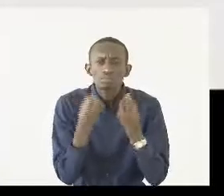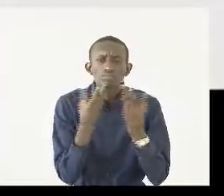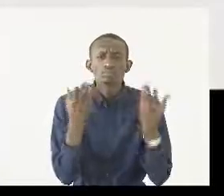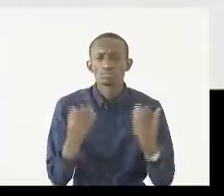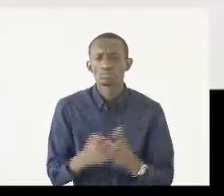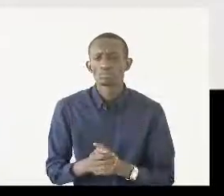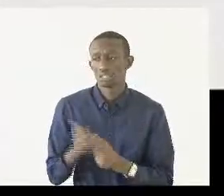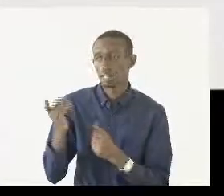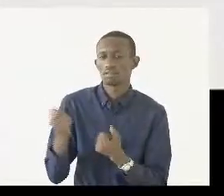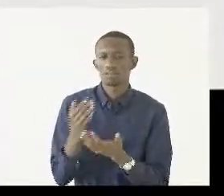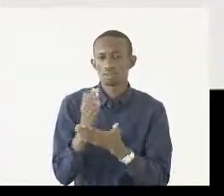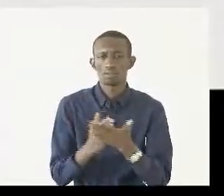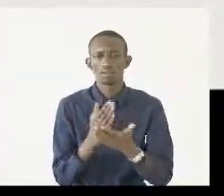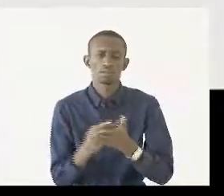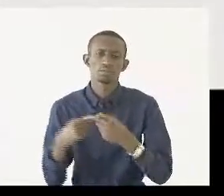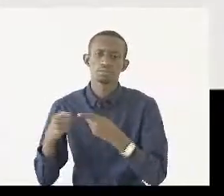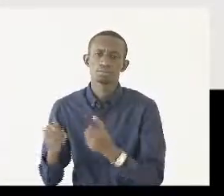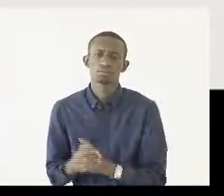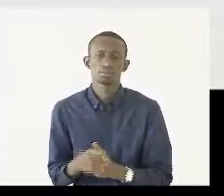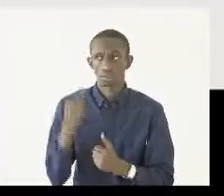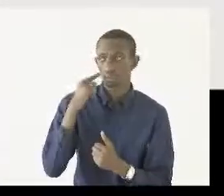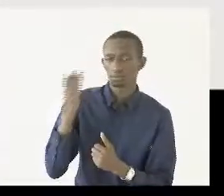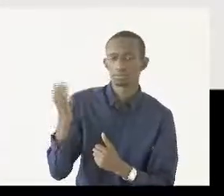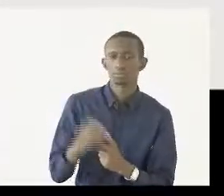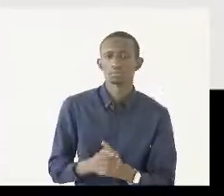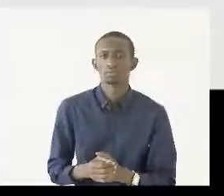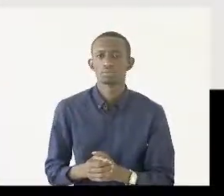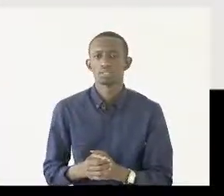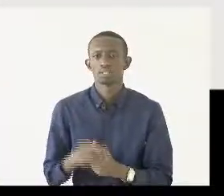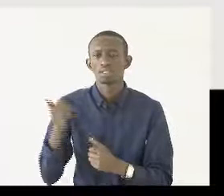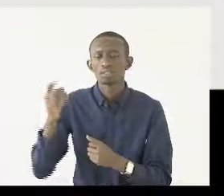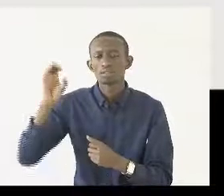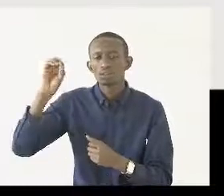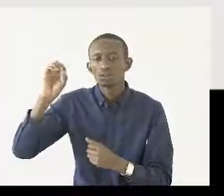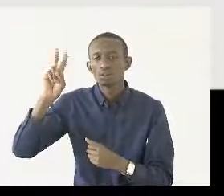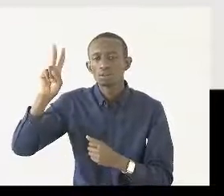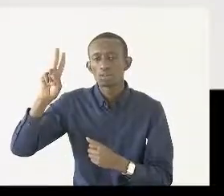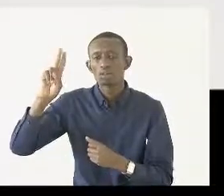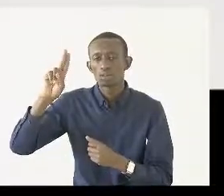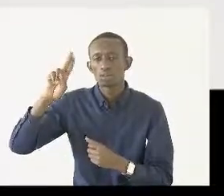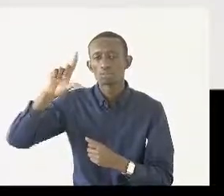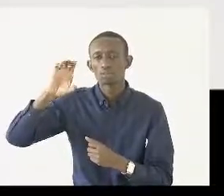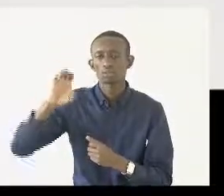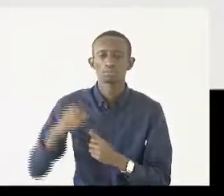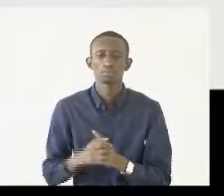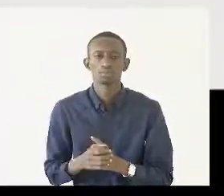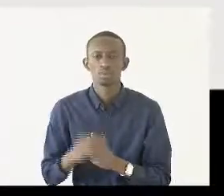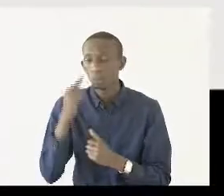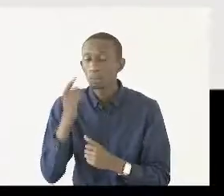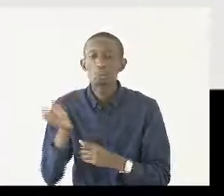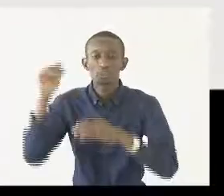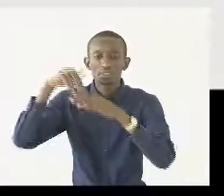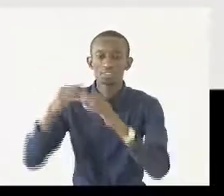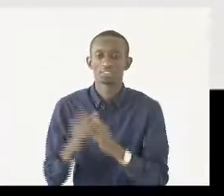has different parts. Like you see, this is the ovule we find inside the ovary.